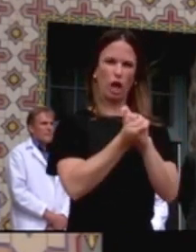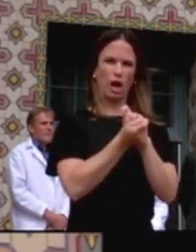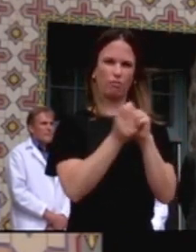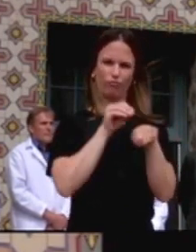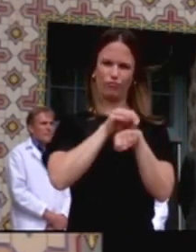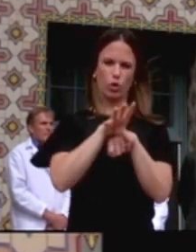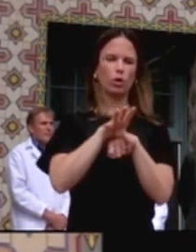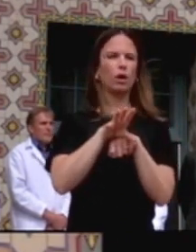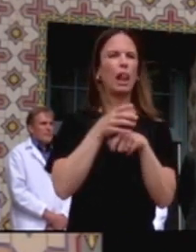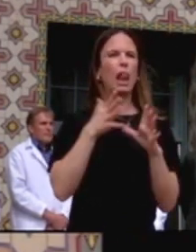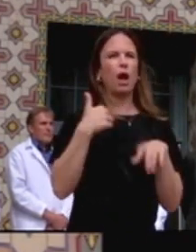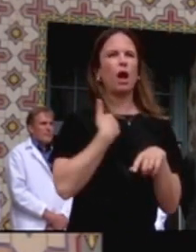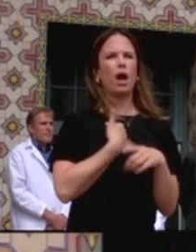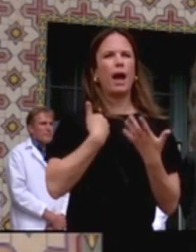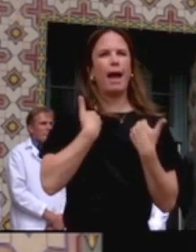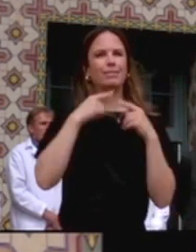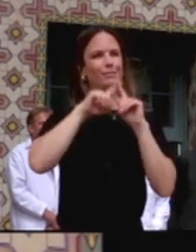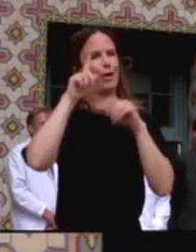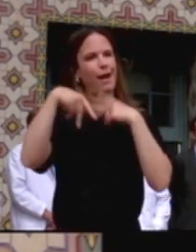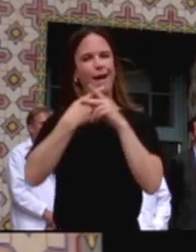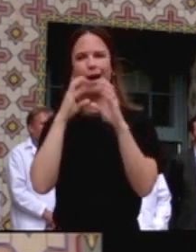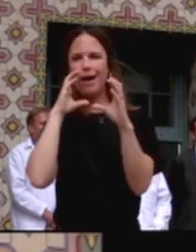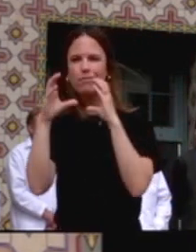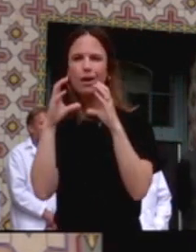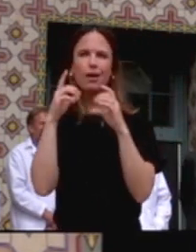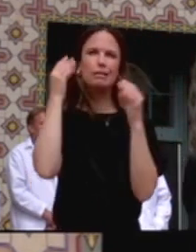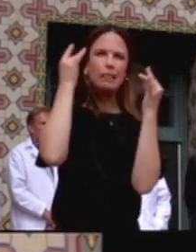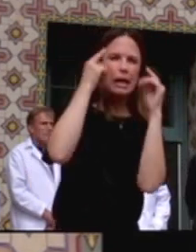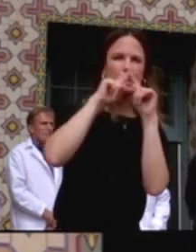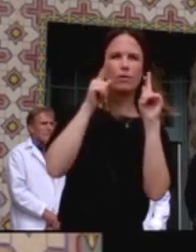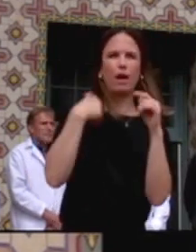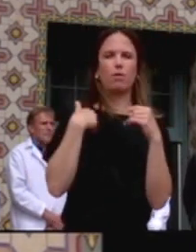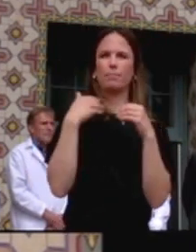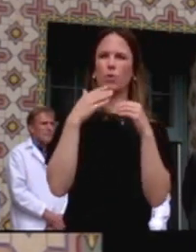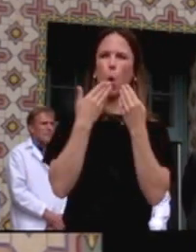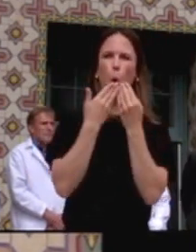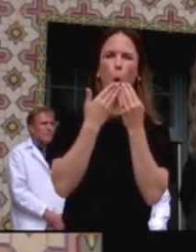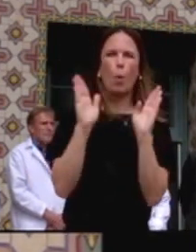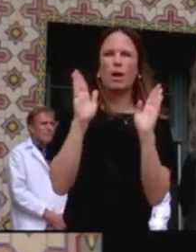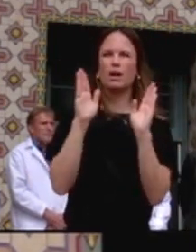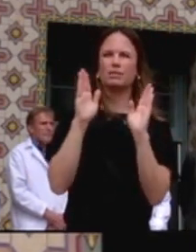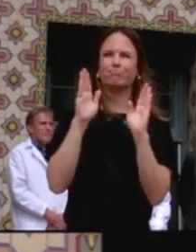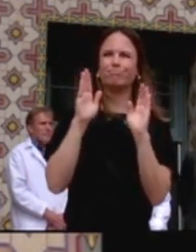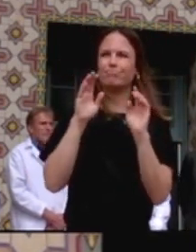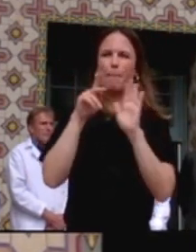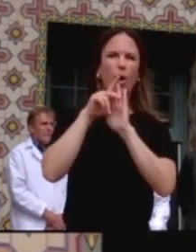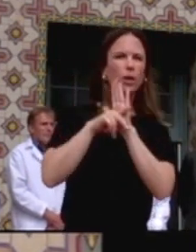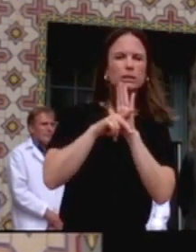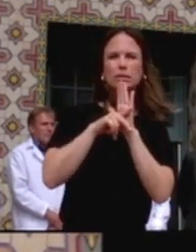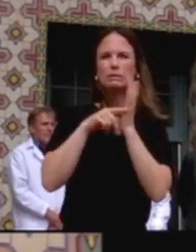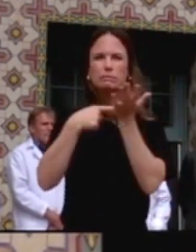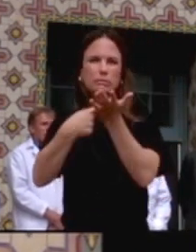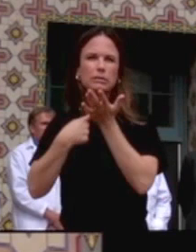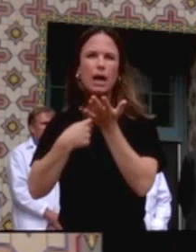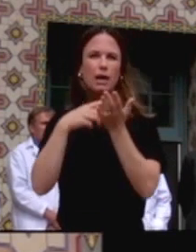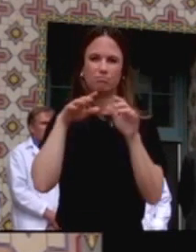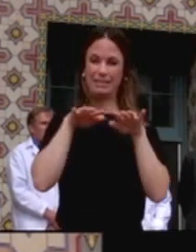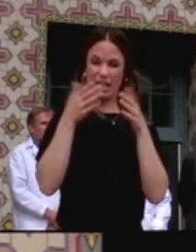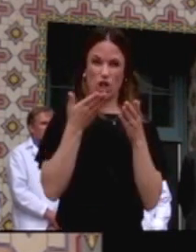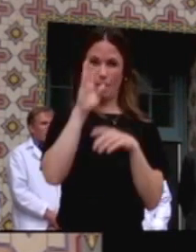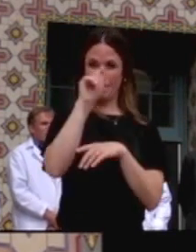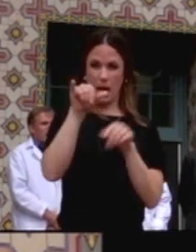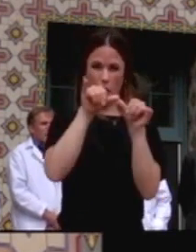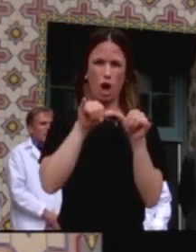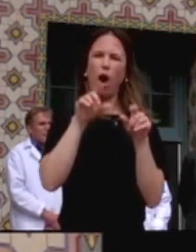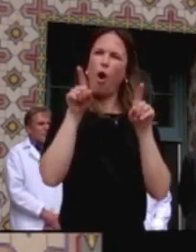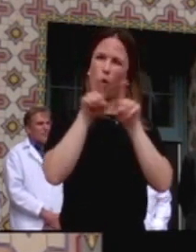differently, to think differently, to have different and more open policies here in San Francisco, the Bay Area, and nationwide. And so